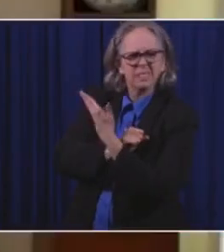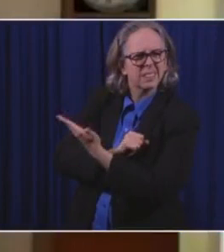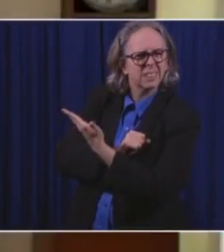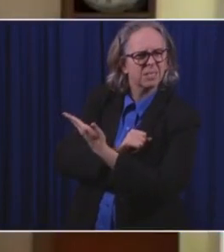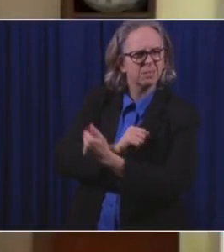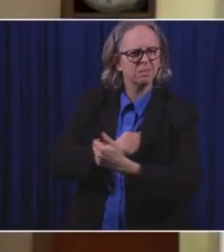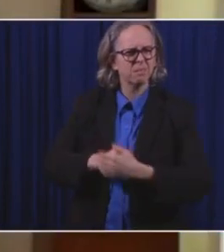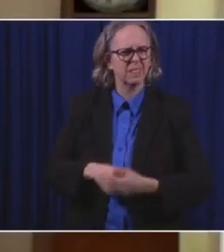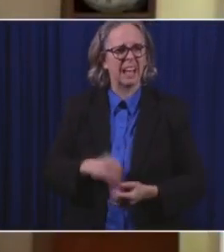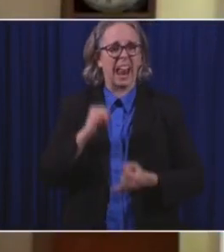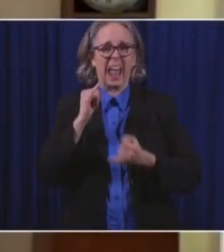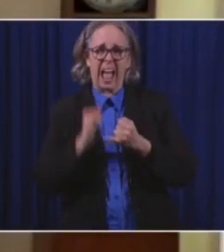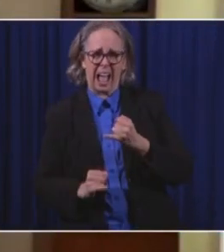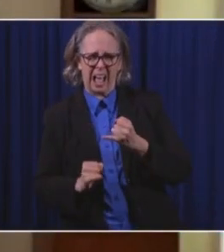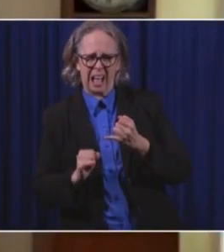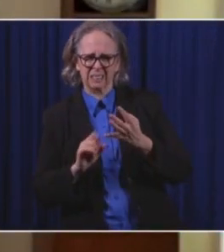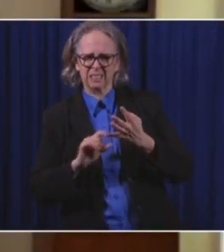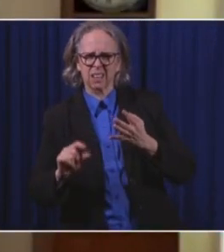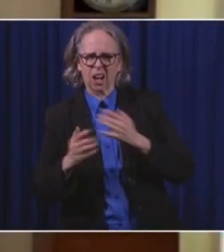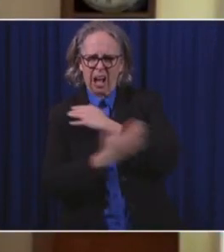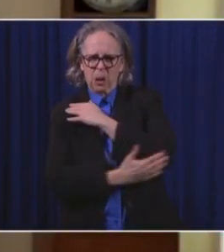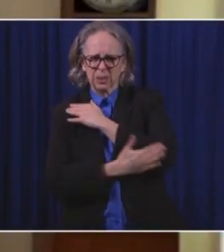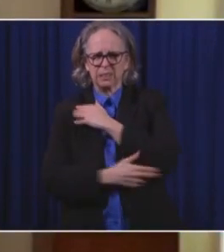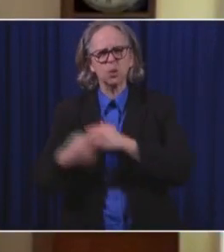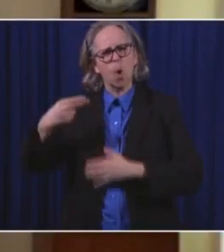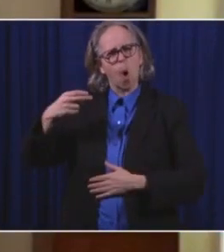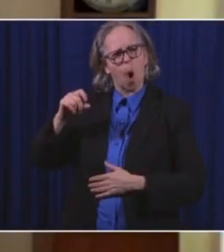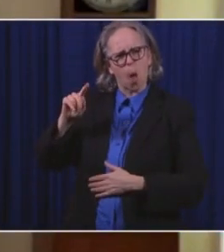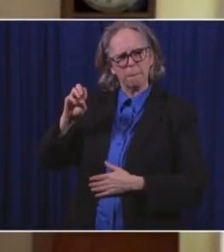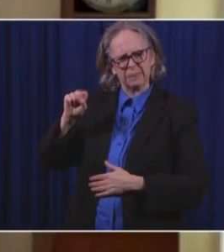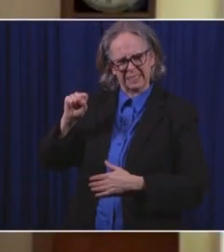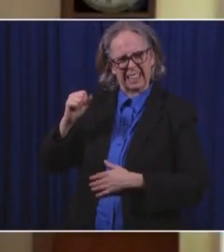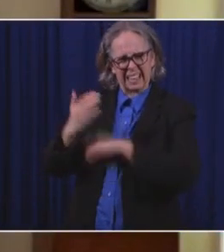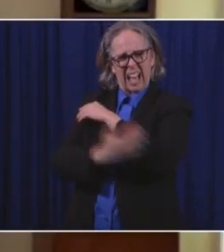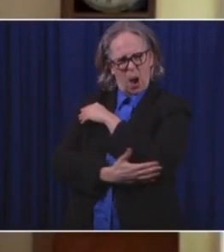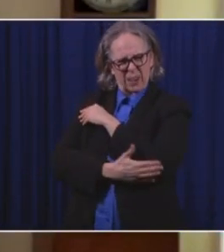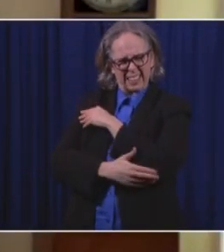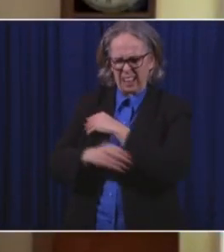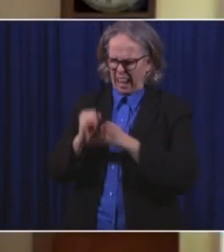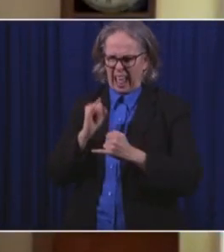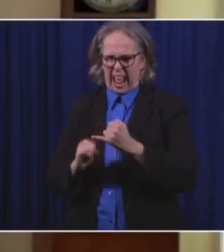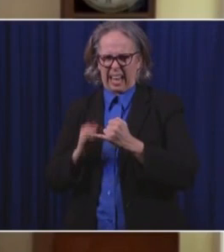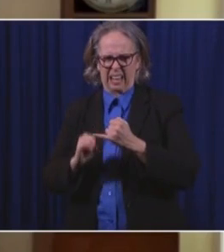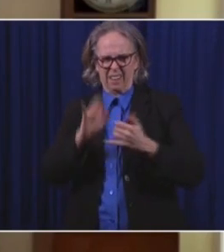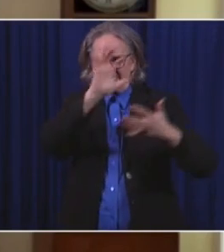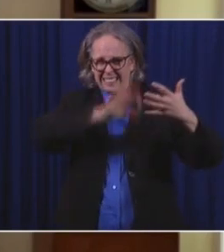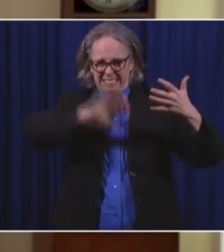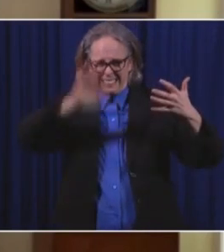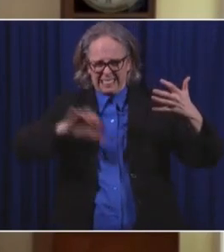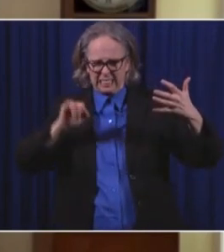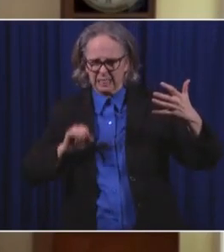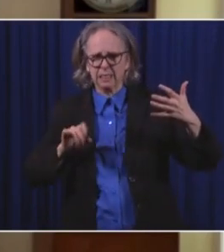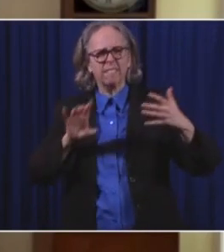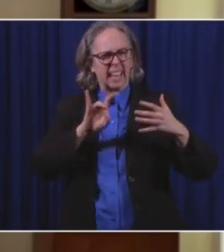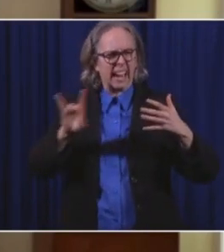list, Holmes County, very bottom of the list. However, its case rate is still